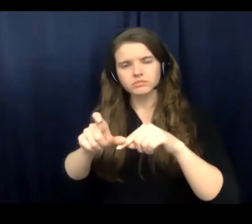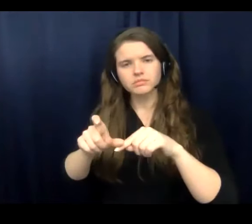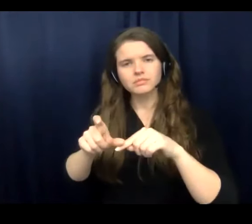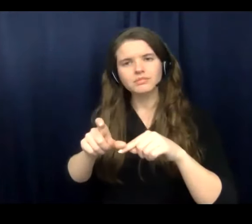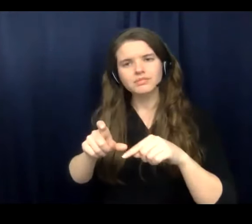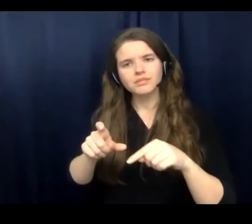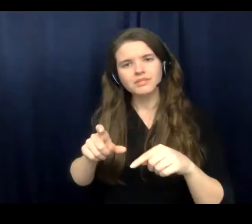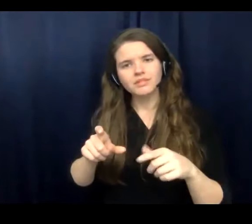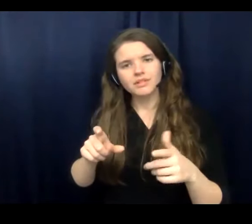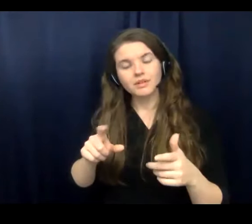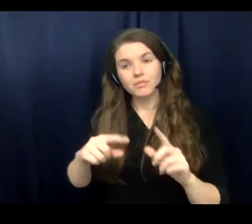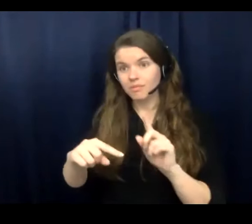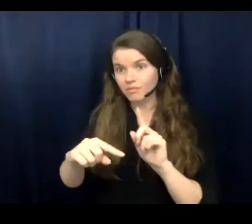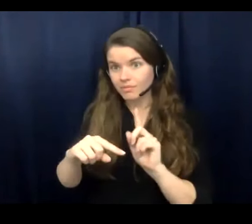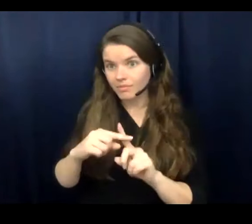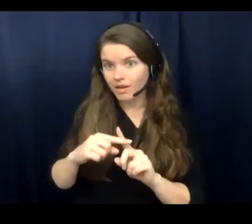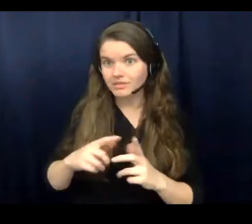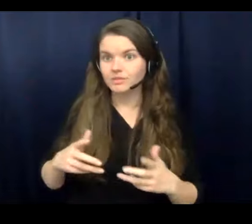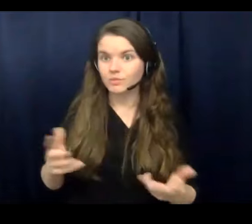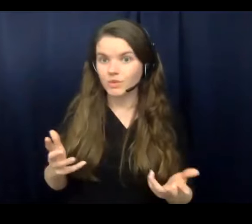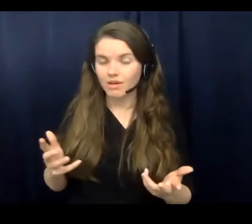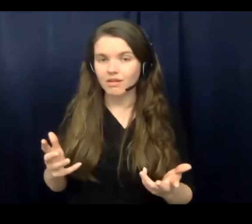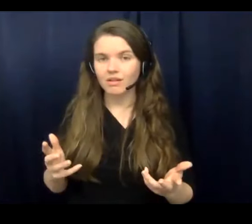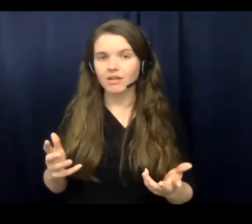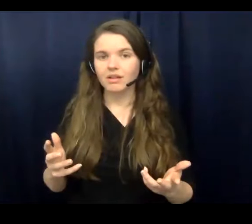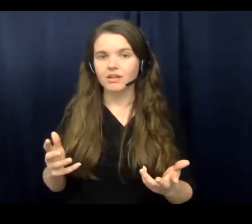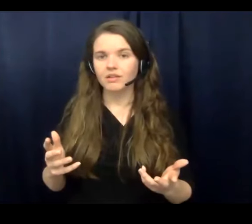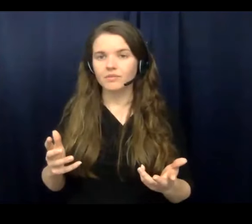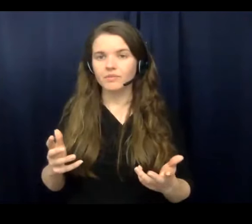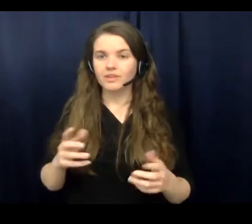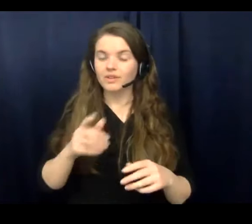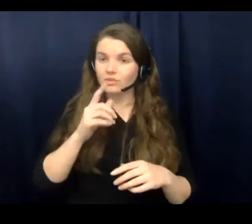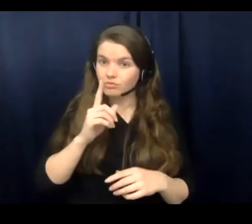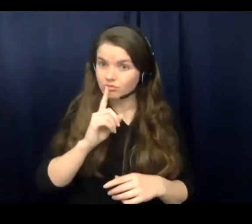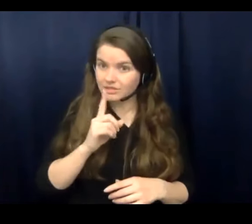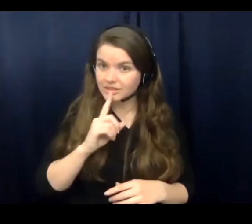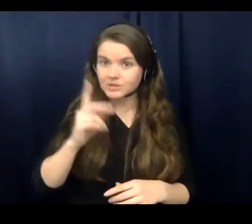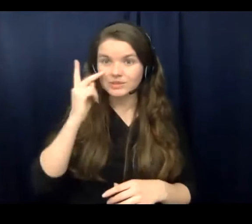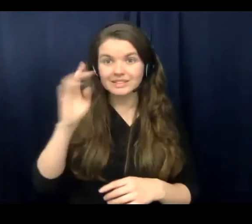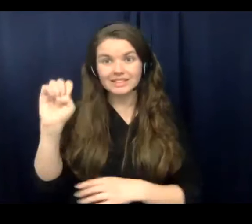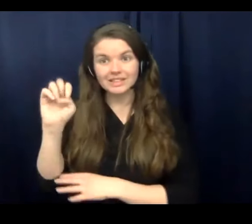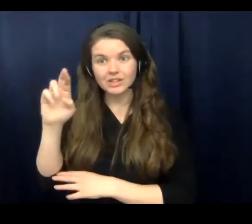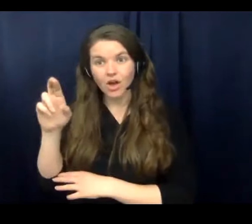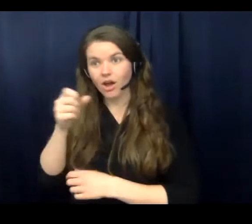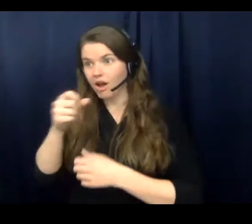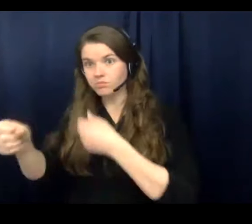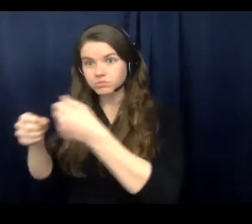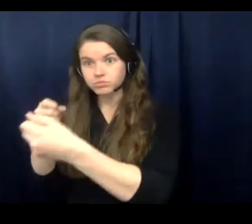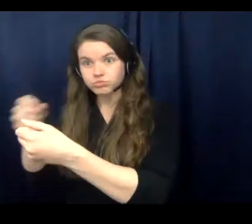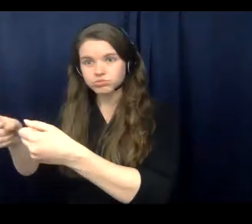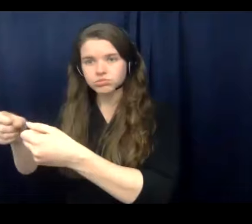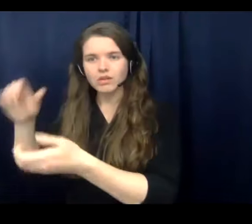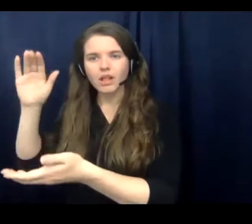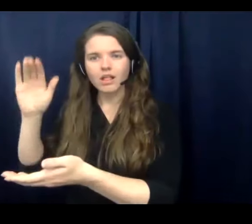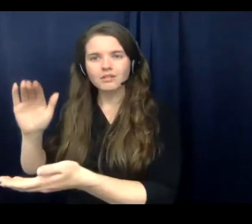a positive side of that is that the admission rate in the emergency room seems to be going down, especially in a lot of